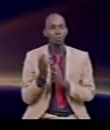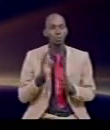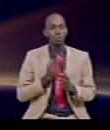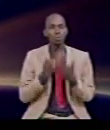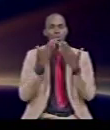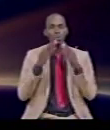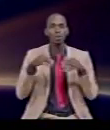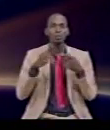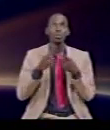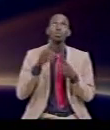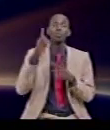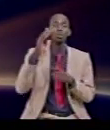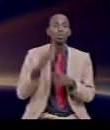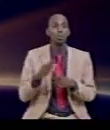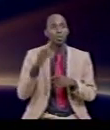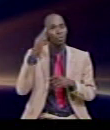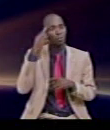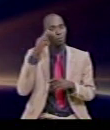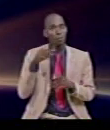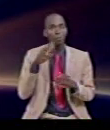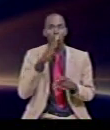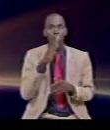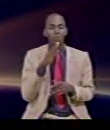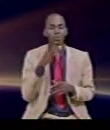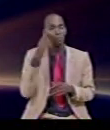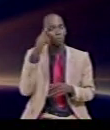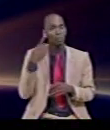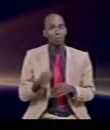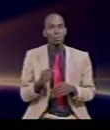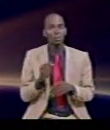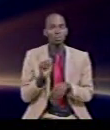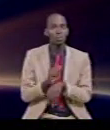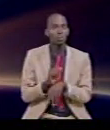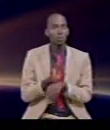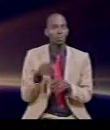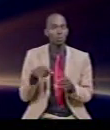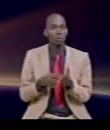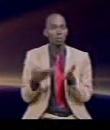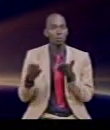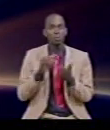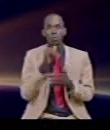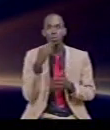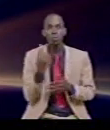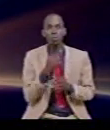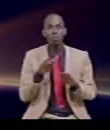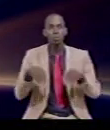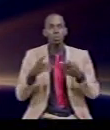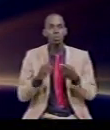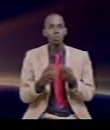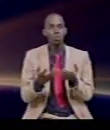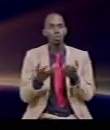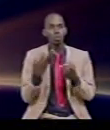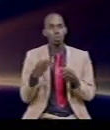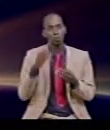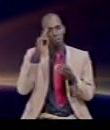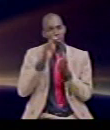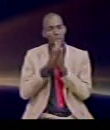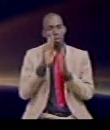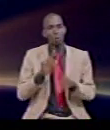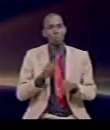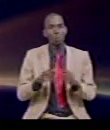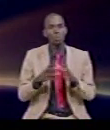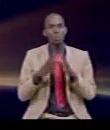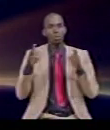the administration of this service not only supplieth the want of the saints, but is abundant also by many thanksgivings